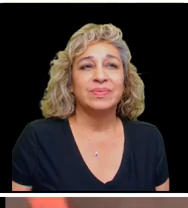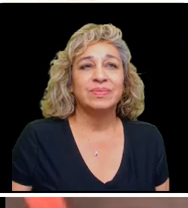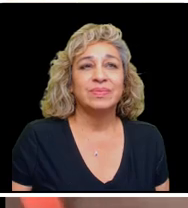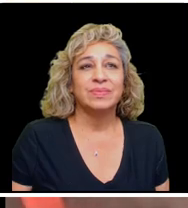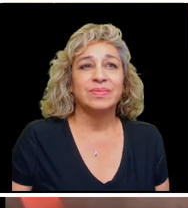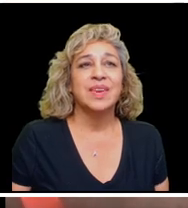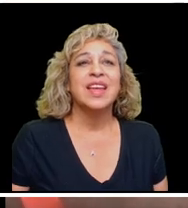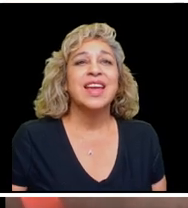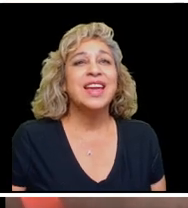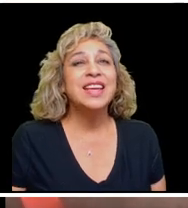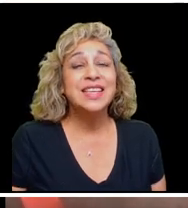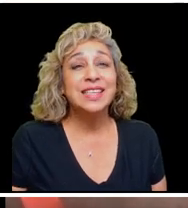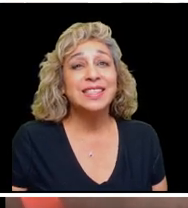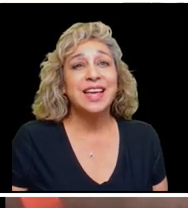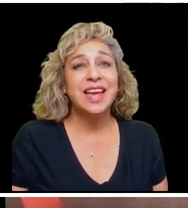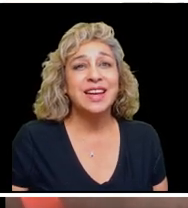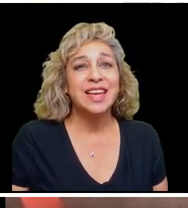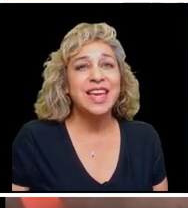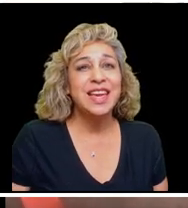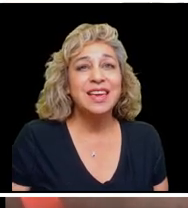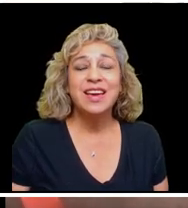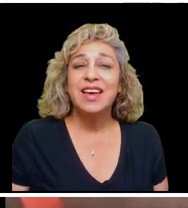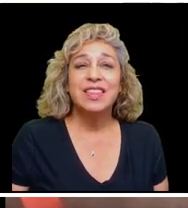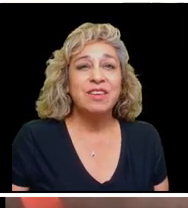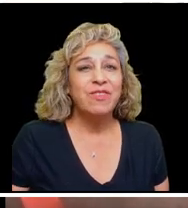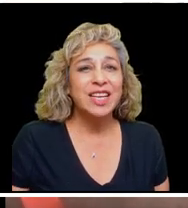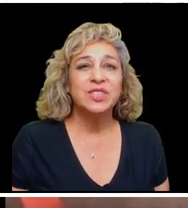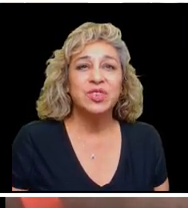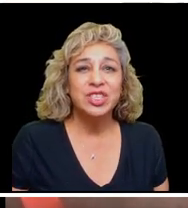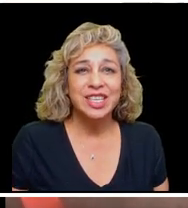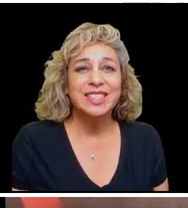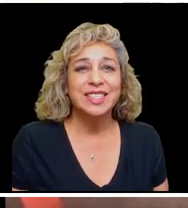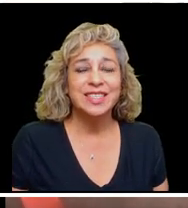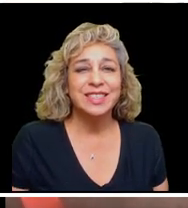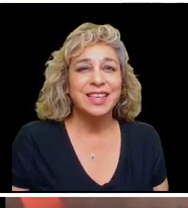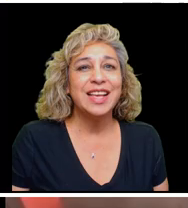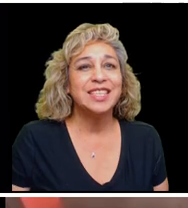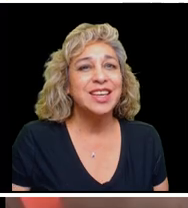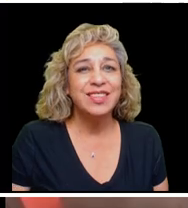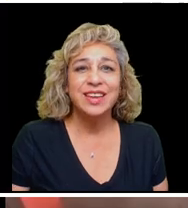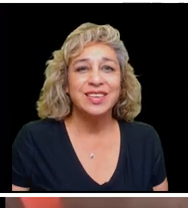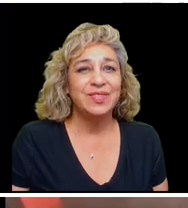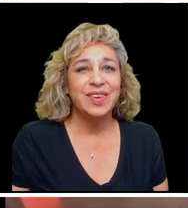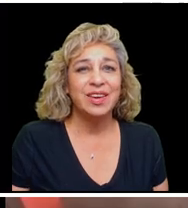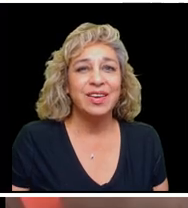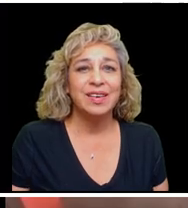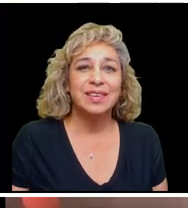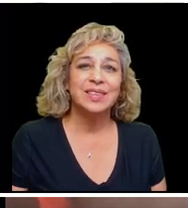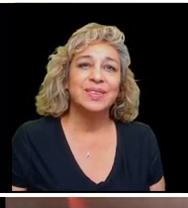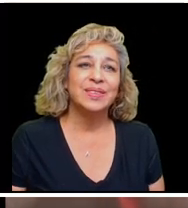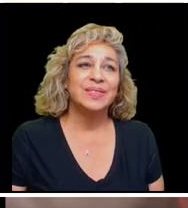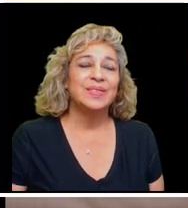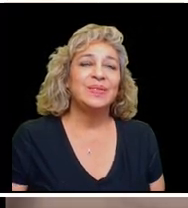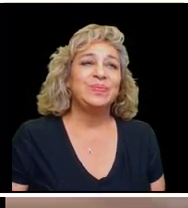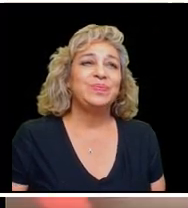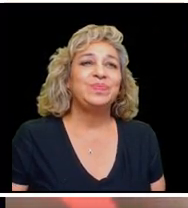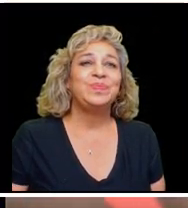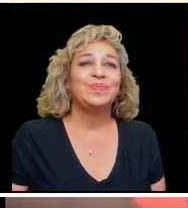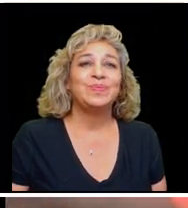and he says and he that fights for justice has nothing to fear